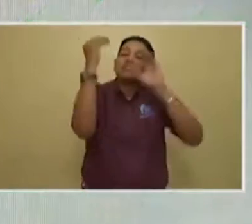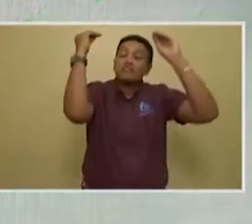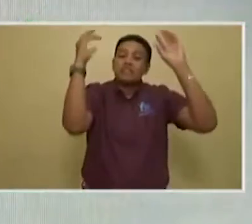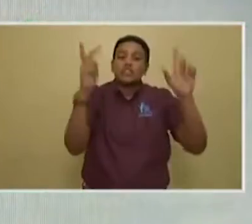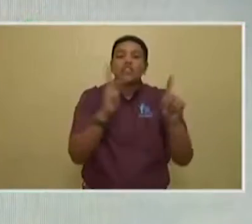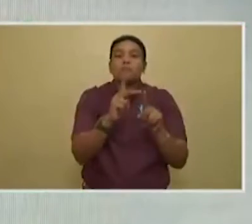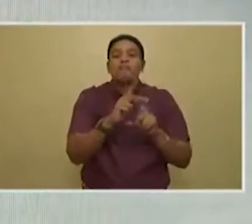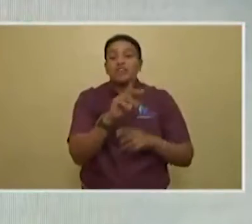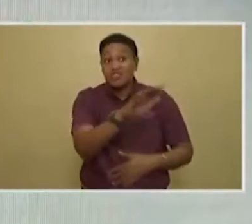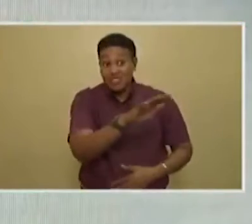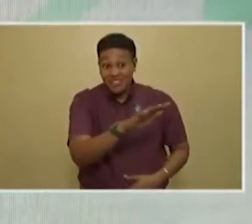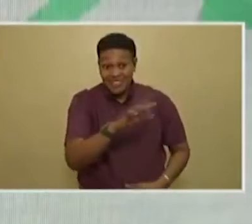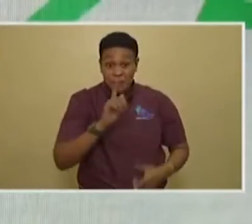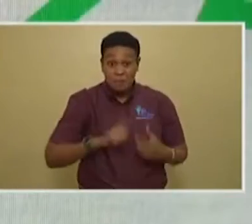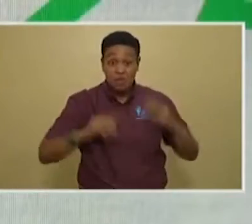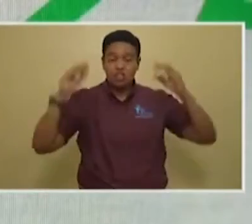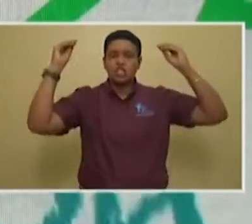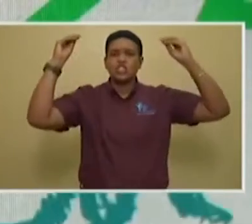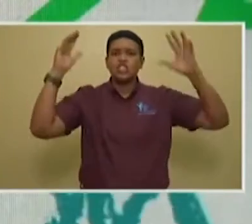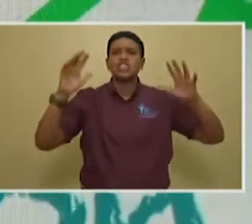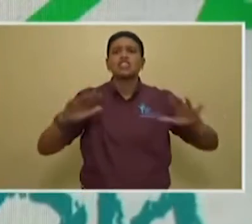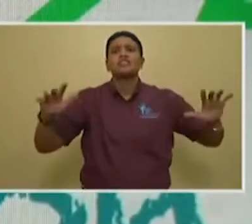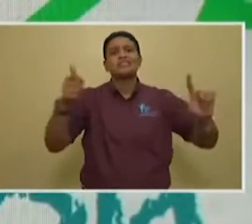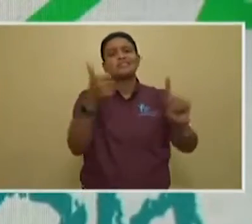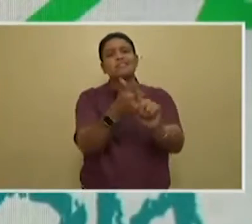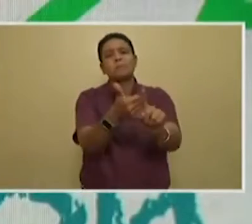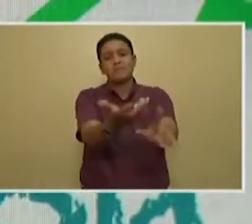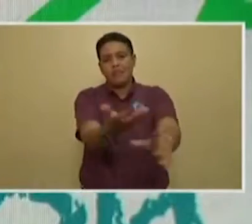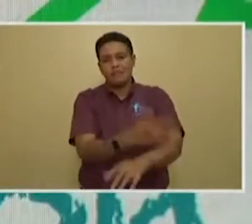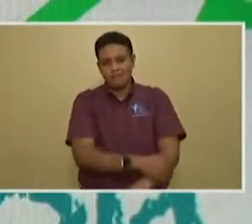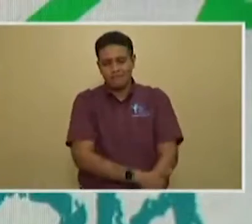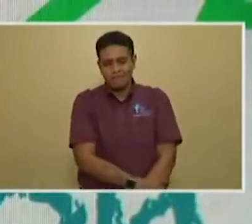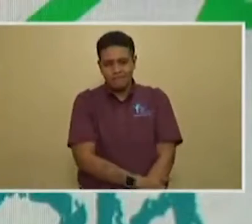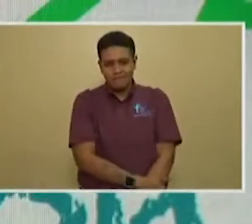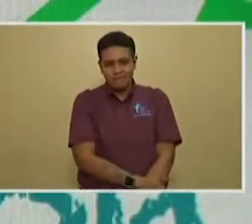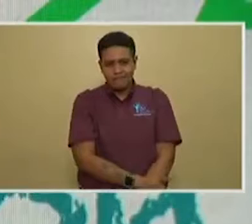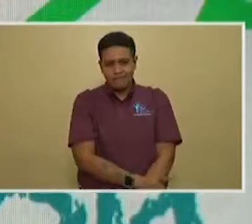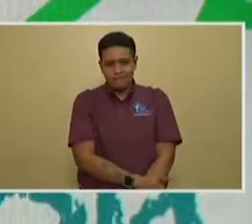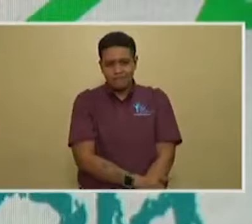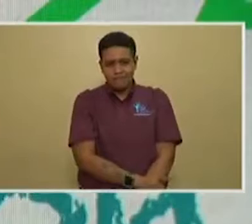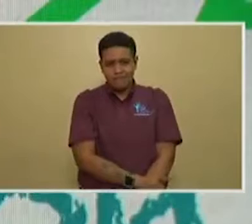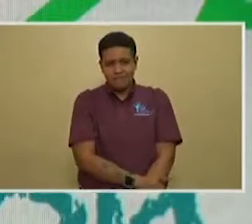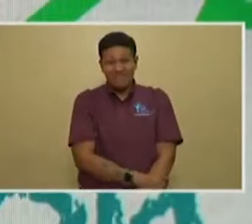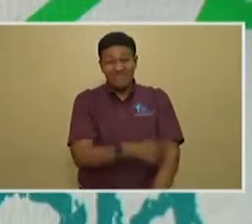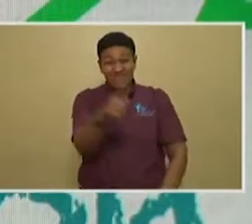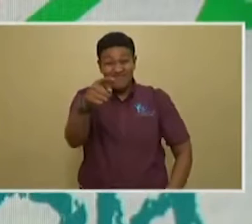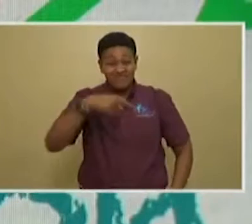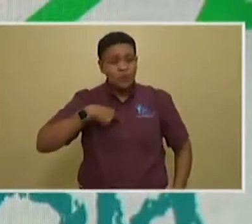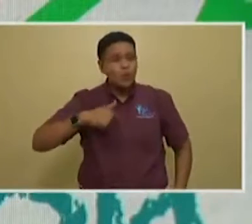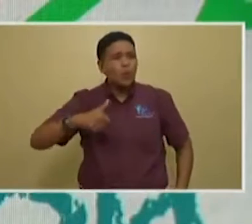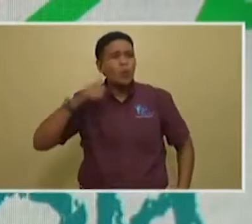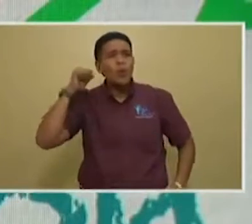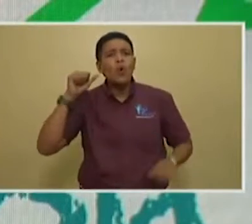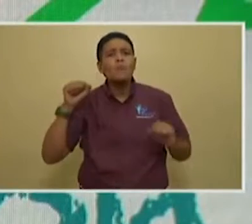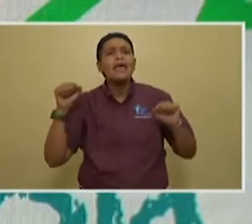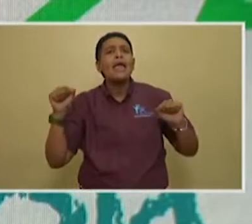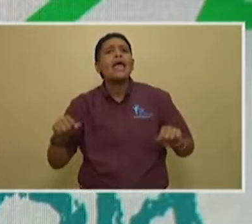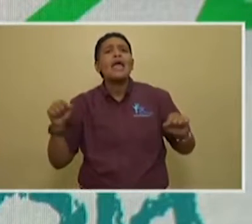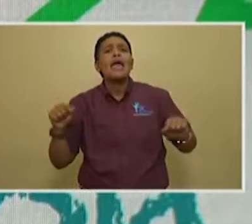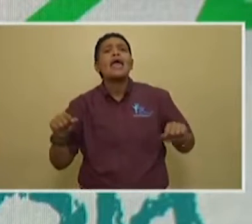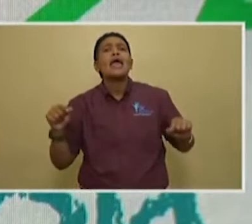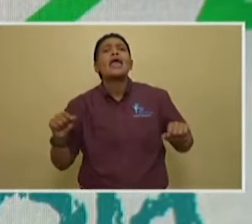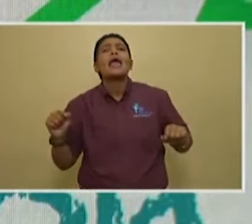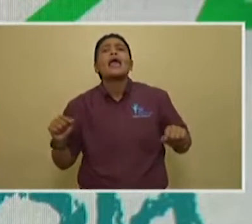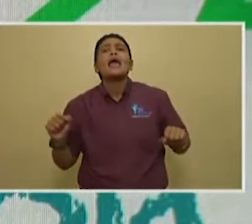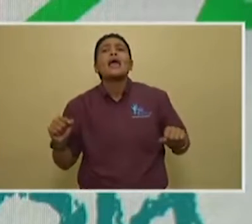profession and to the teachers themselves that we will not be able